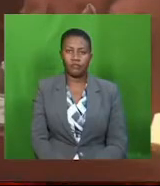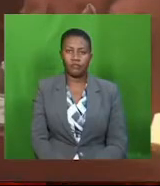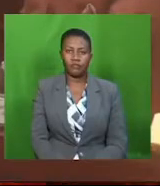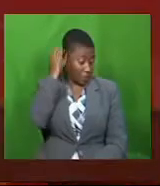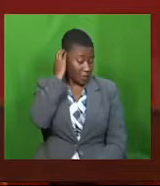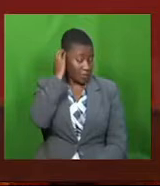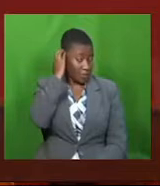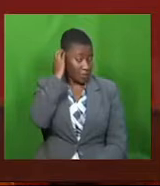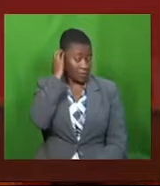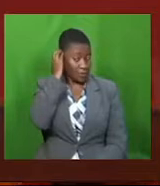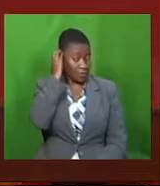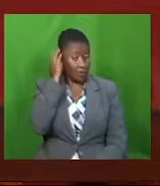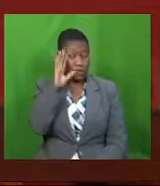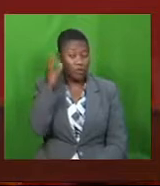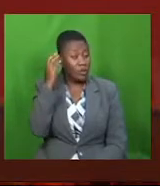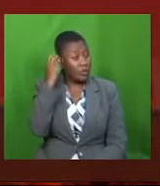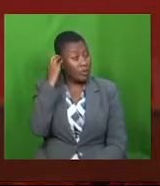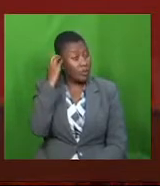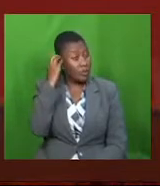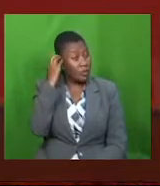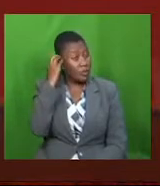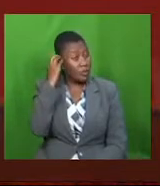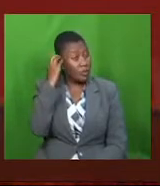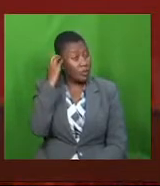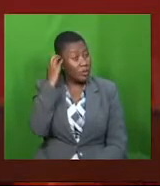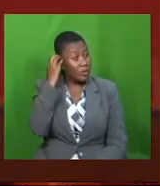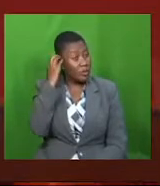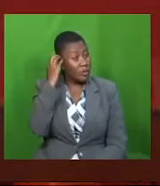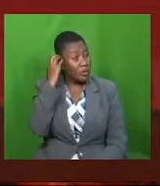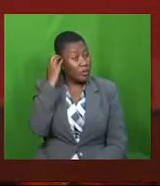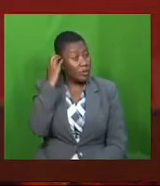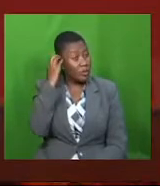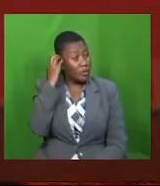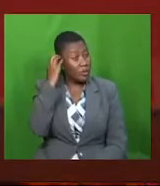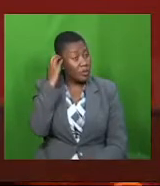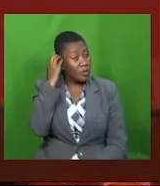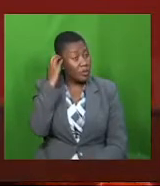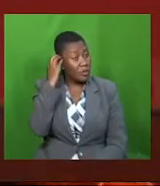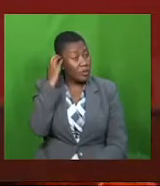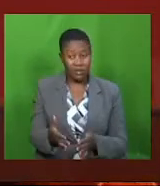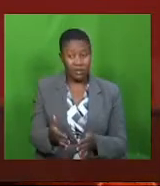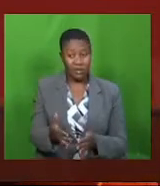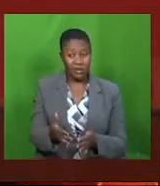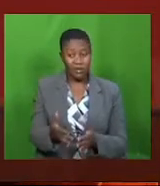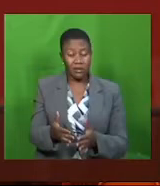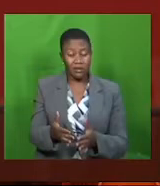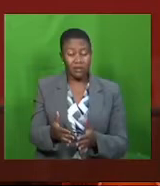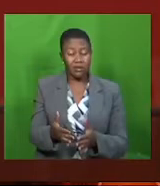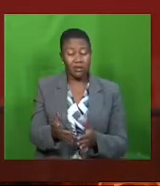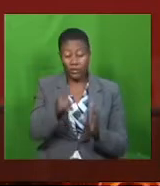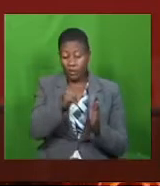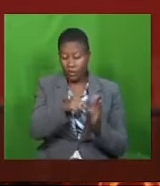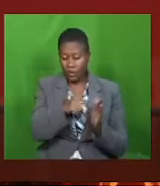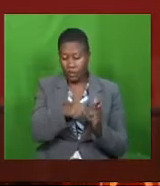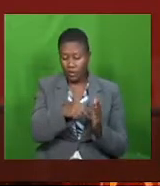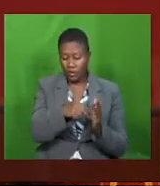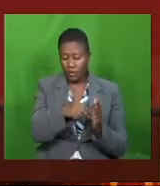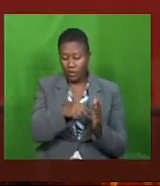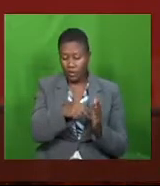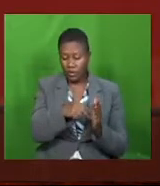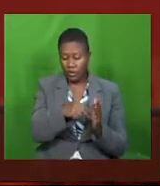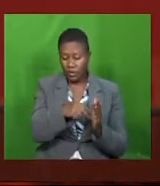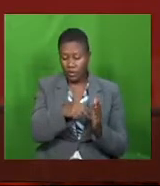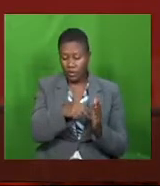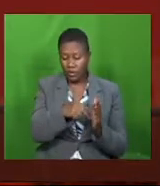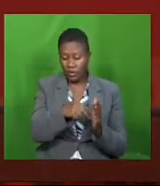why are the kosha, no, one, the sakai, what the year, then, me de nuyam, what the nuyam, no, what they call him, such a yen, that's the meaning, you know,